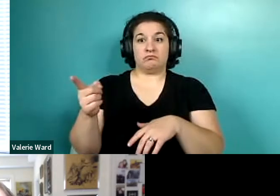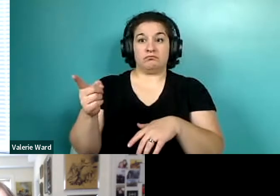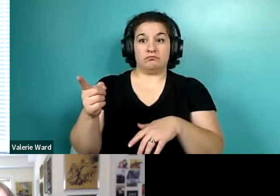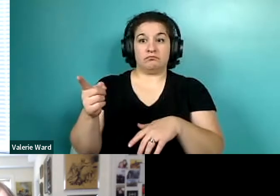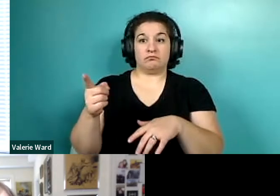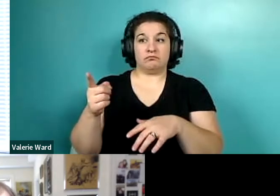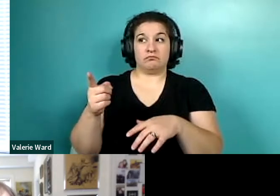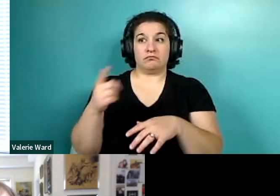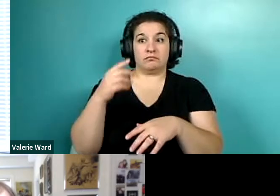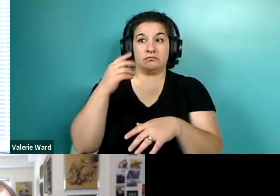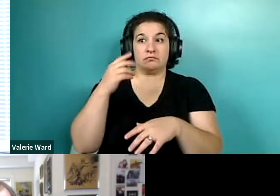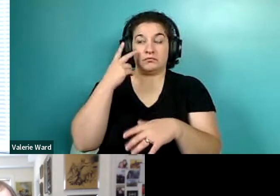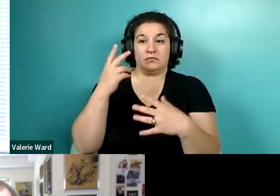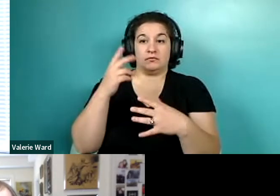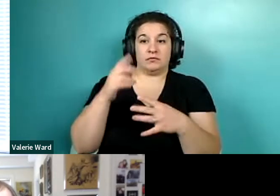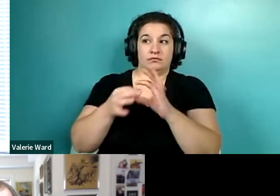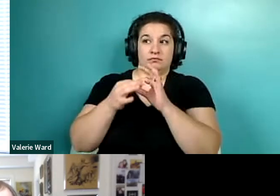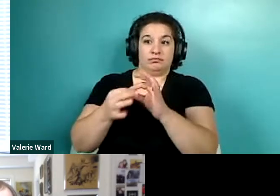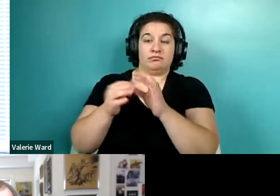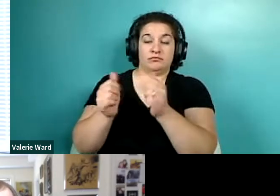user. And so